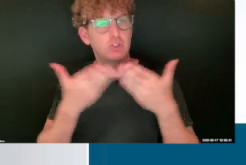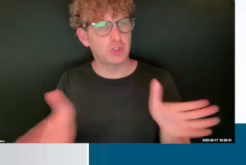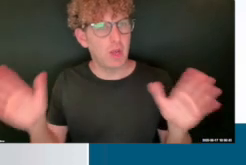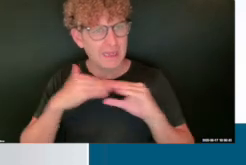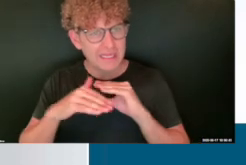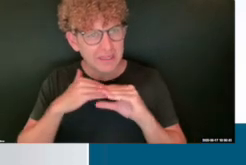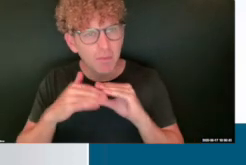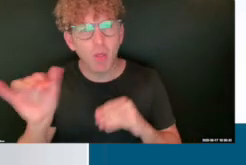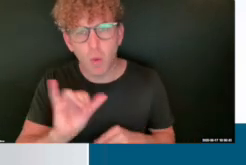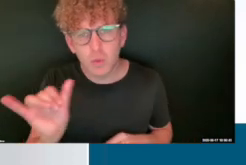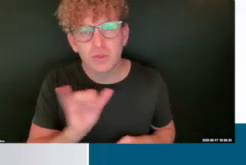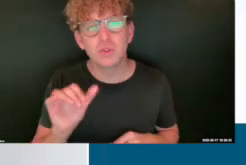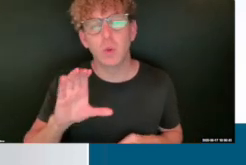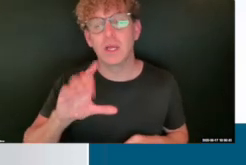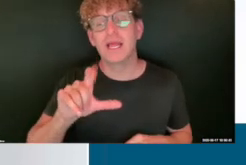year.